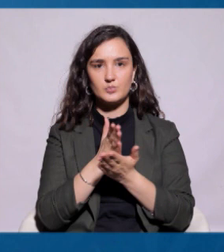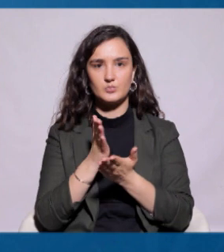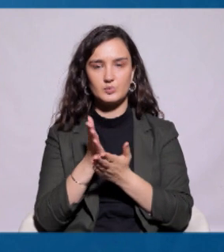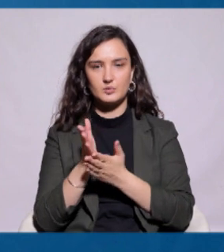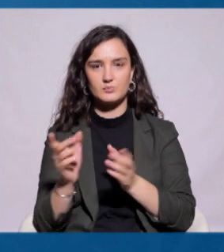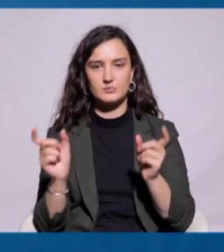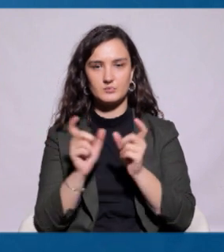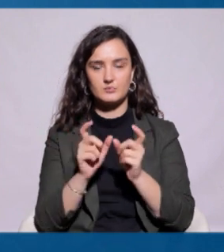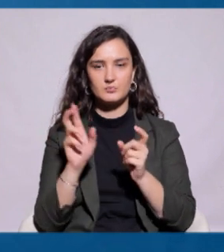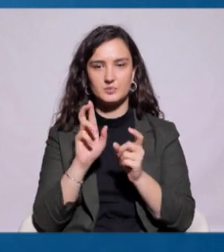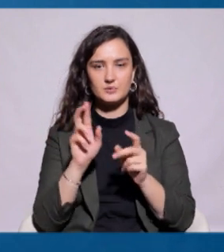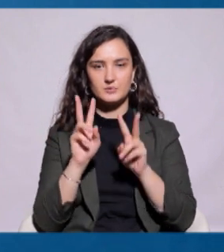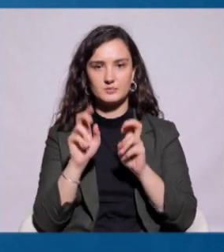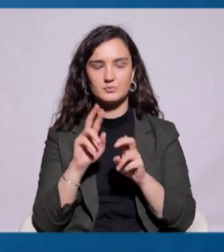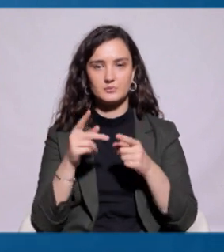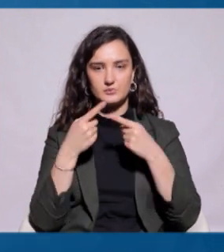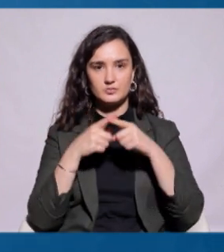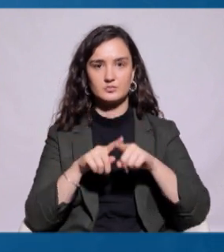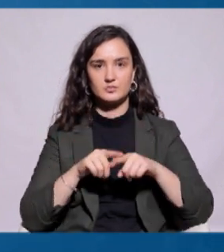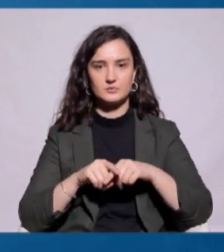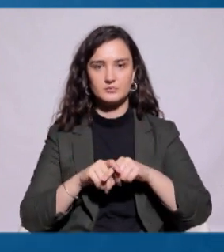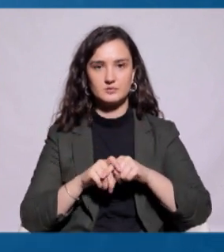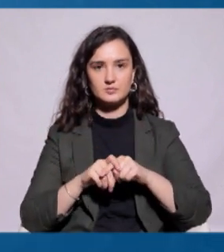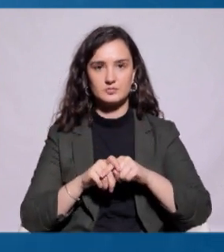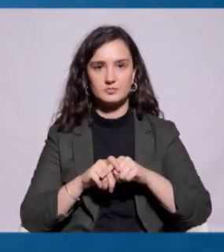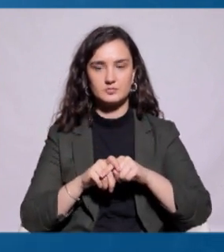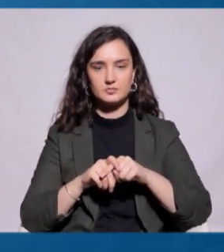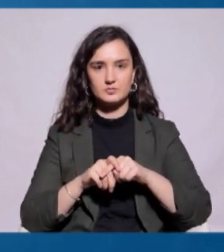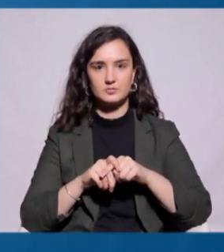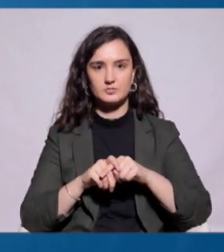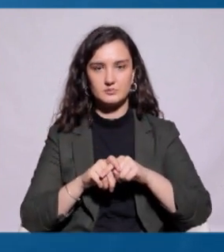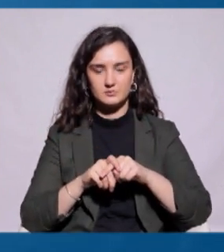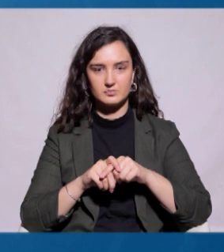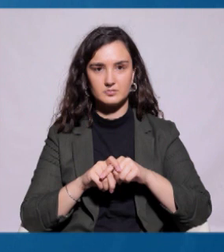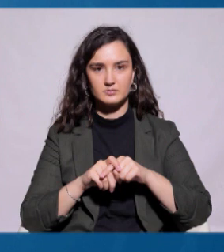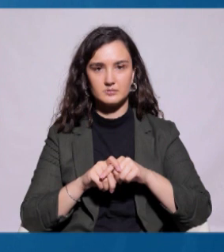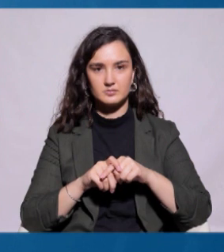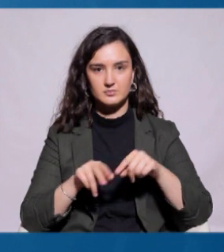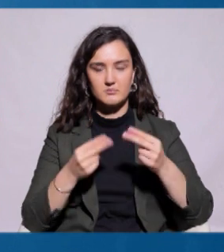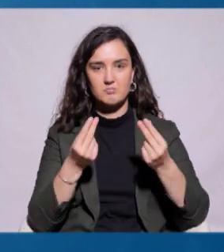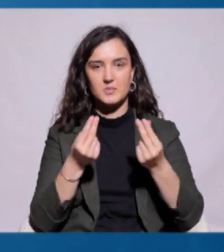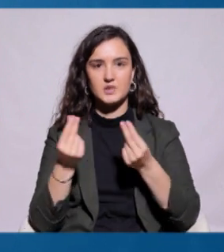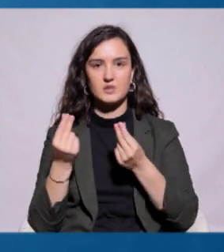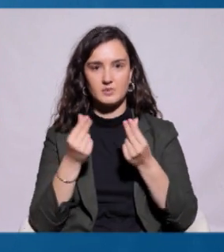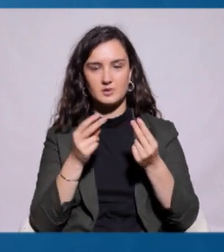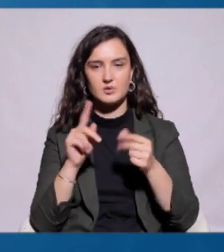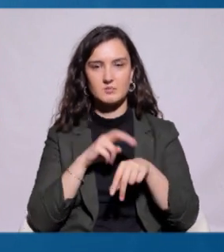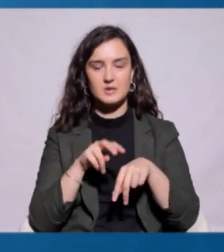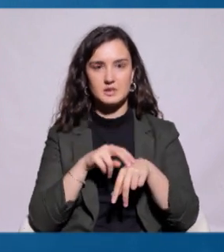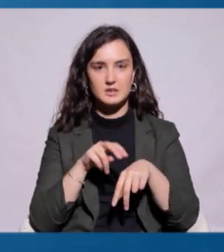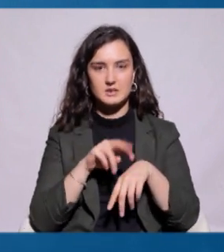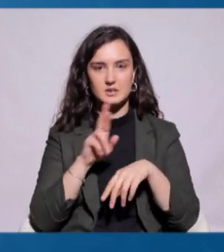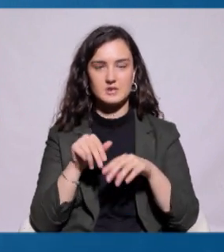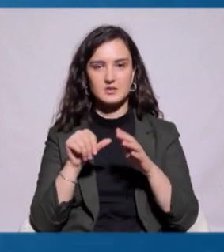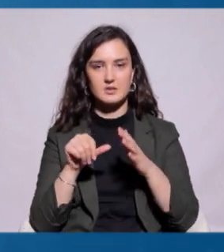combines biology and engineering, applying engineering principles and materials to medicine